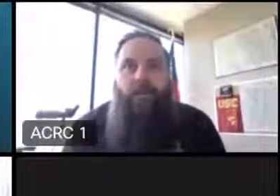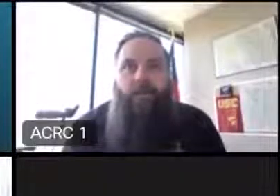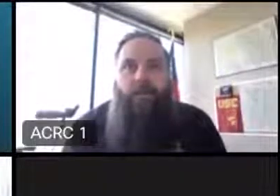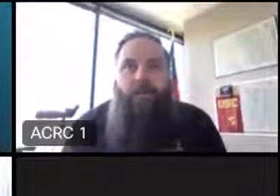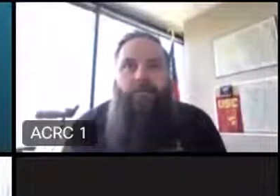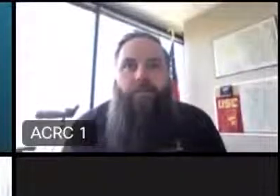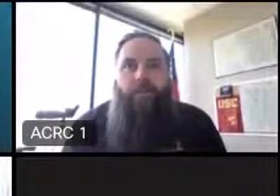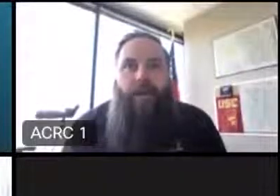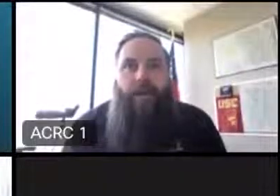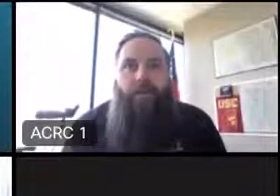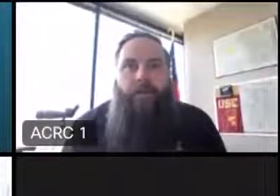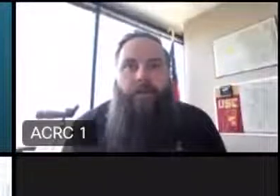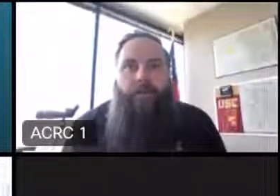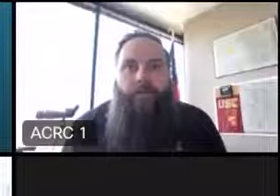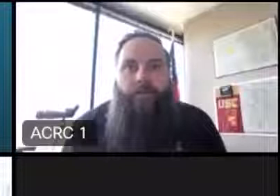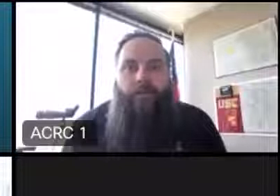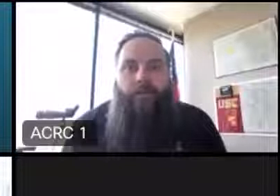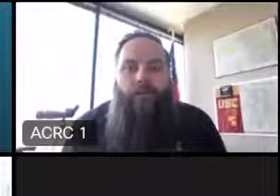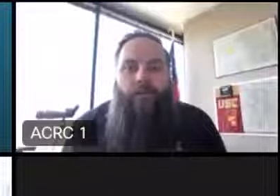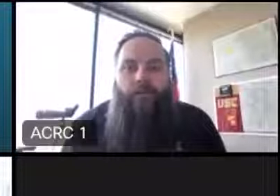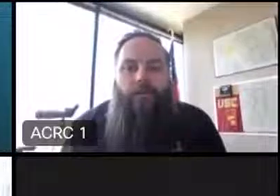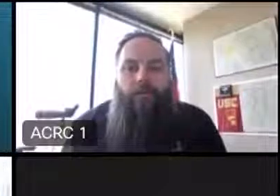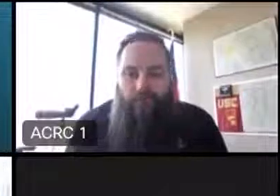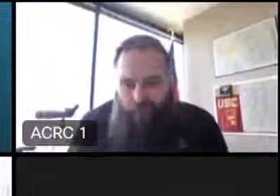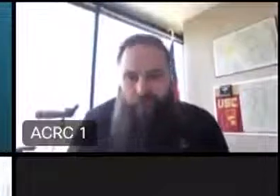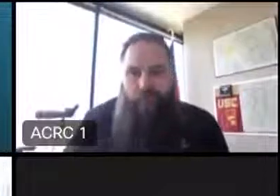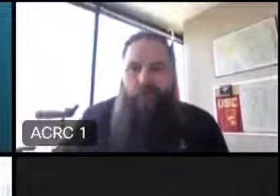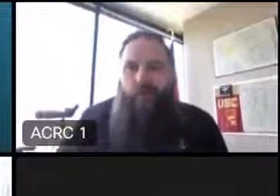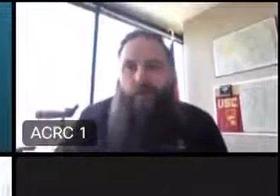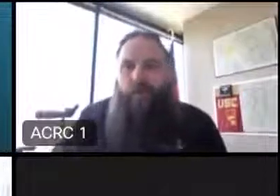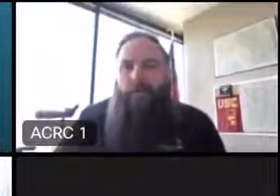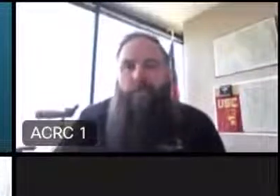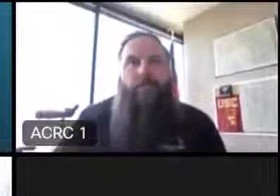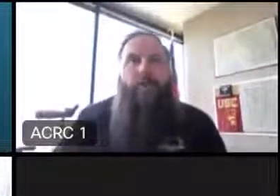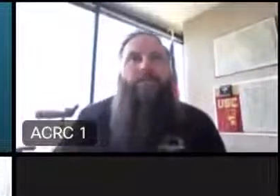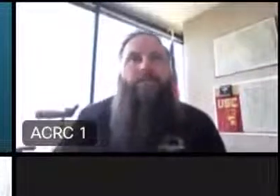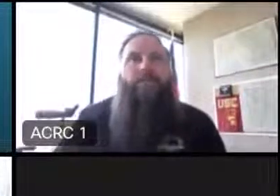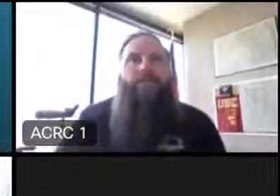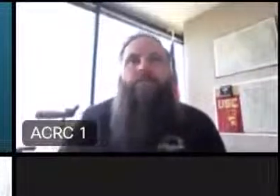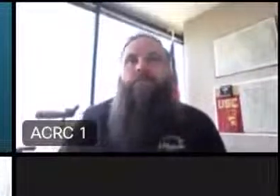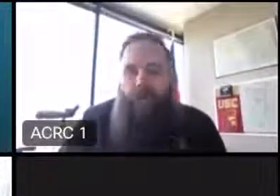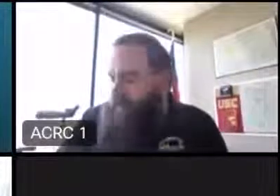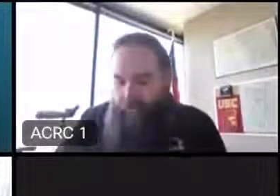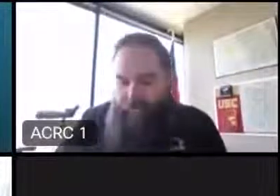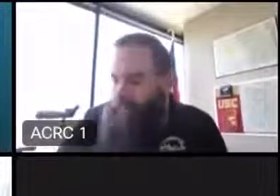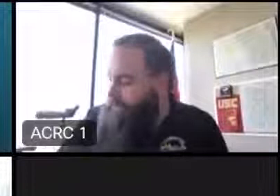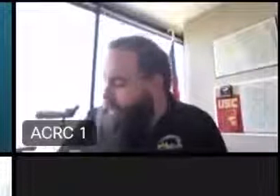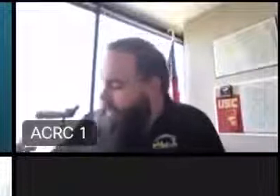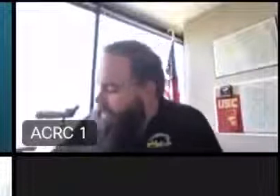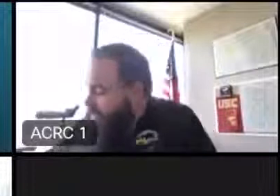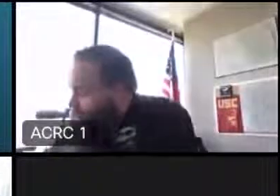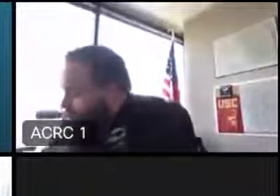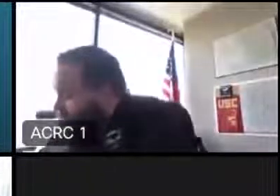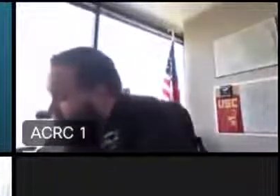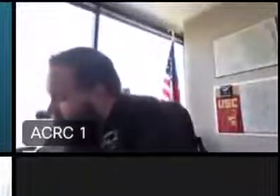So that'll I be believe going he's out. in training today though, so it might take a little while. All right. Excellent. Well, thank you very much for